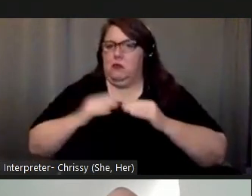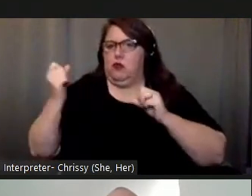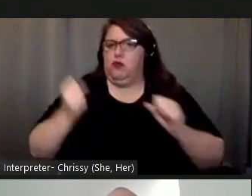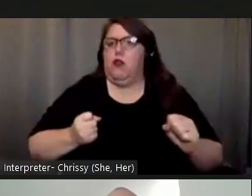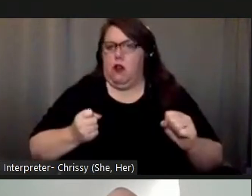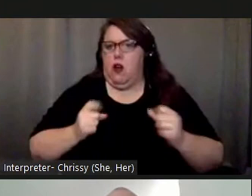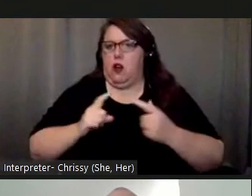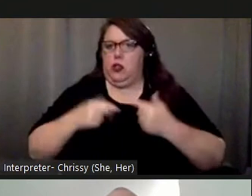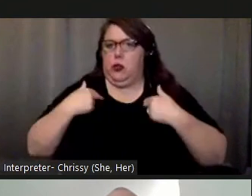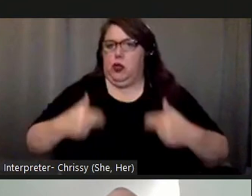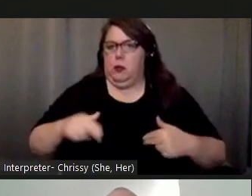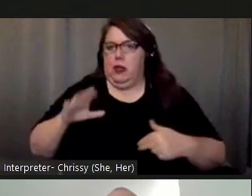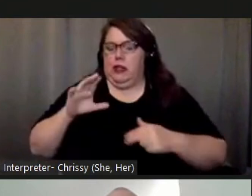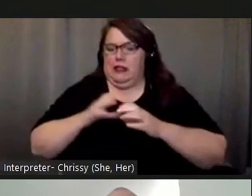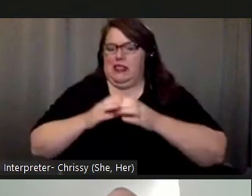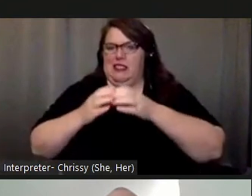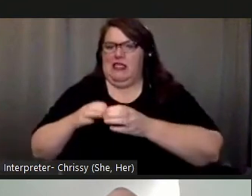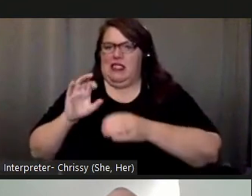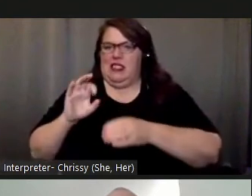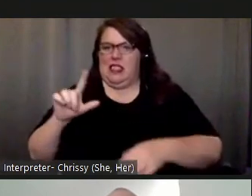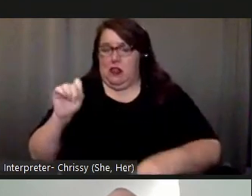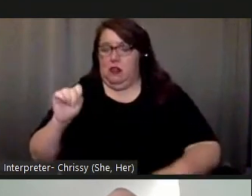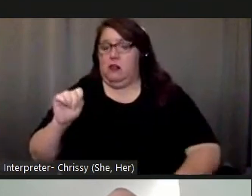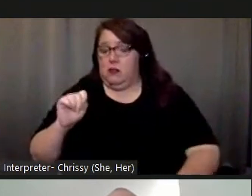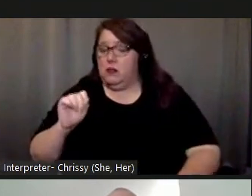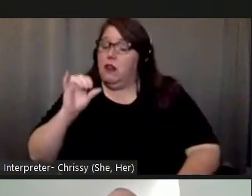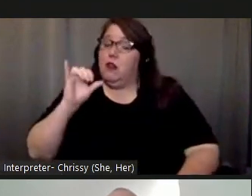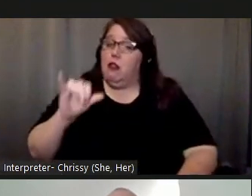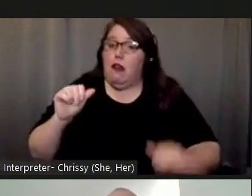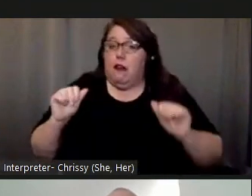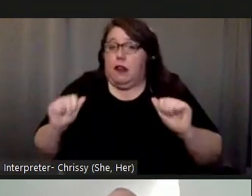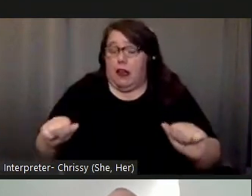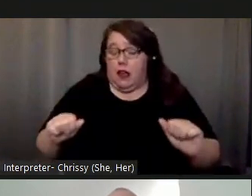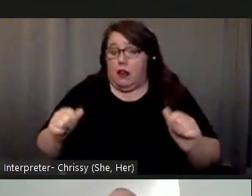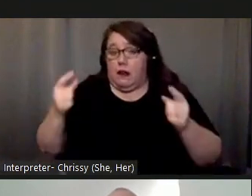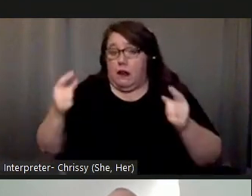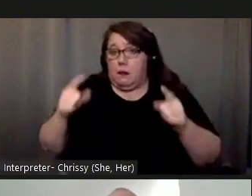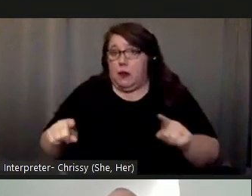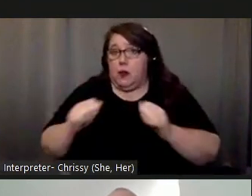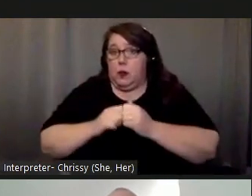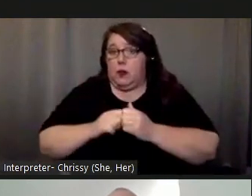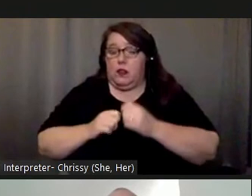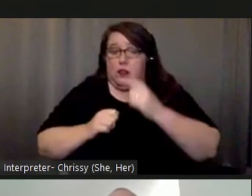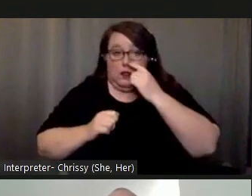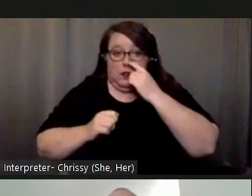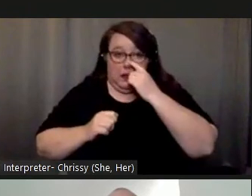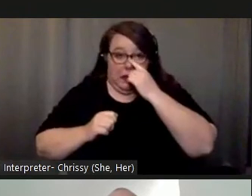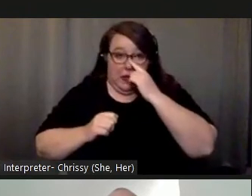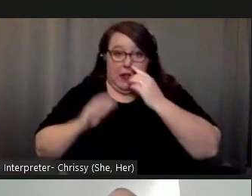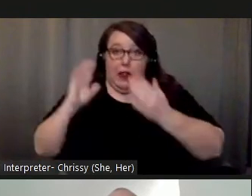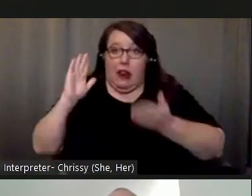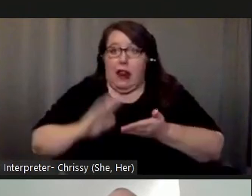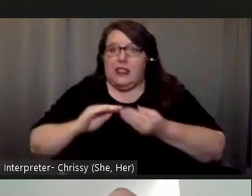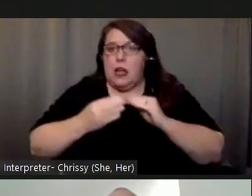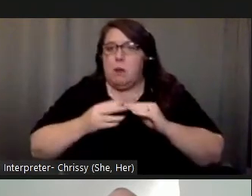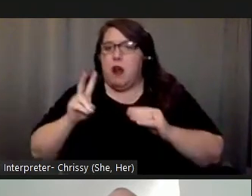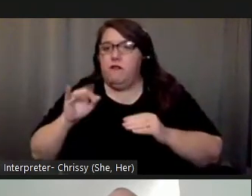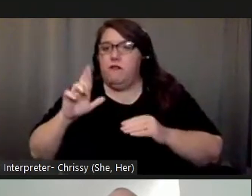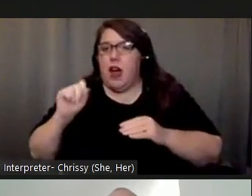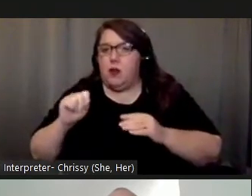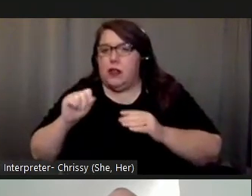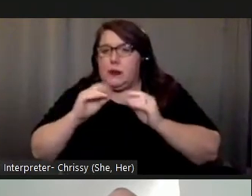to human cells. And so that potentially can result in smaller number of virus particles being